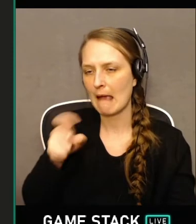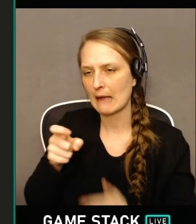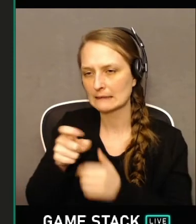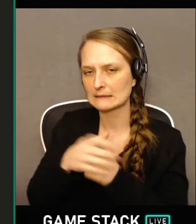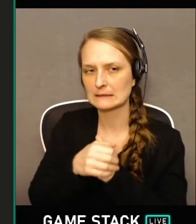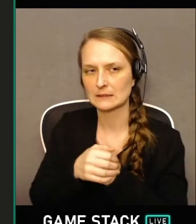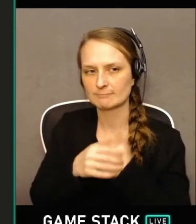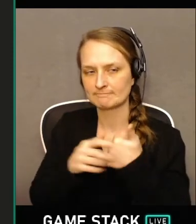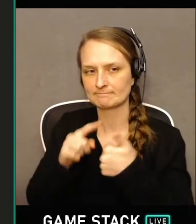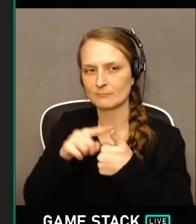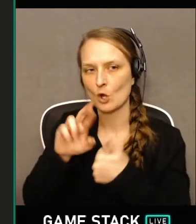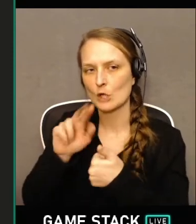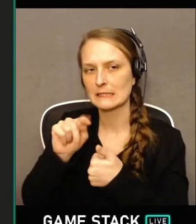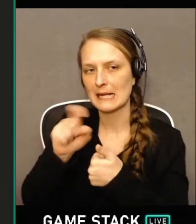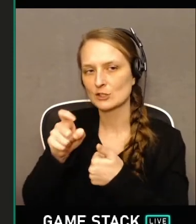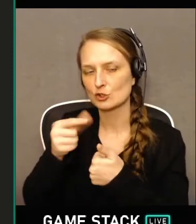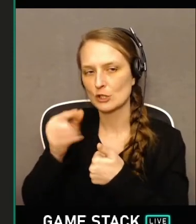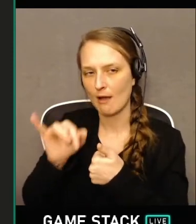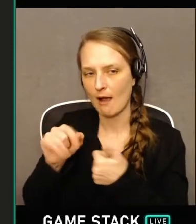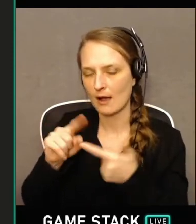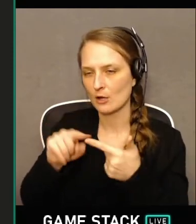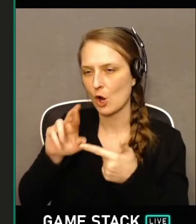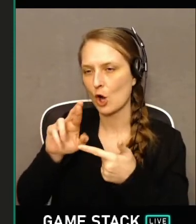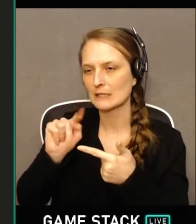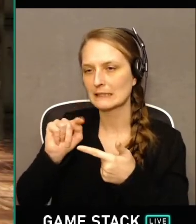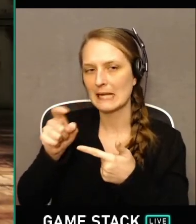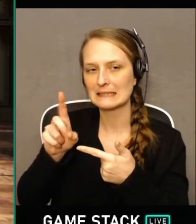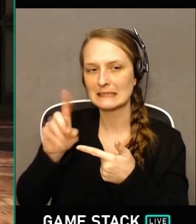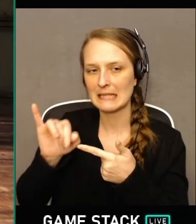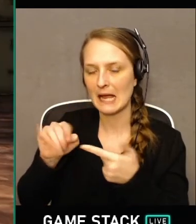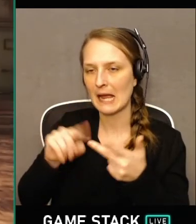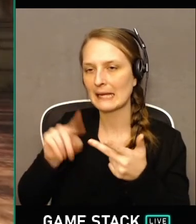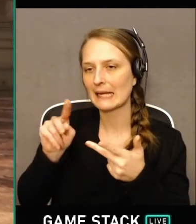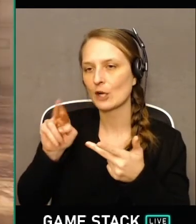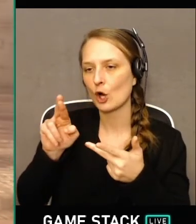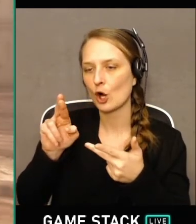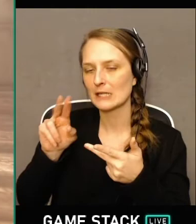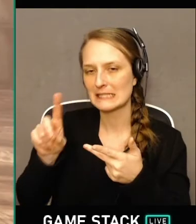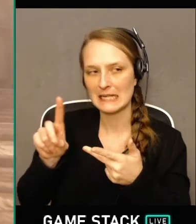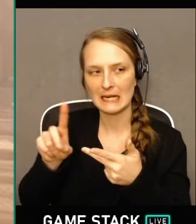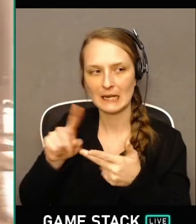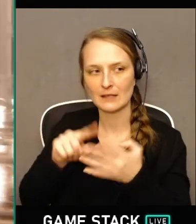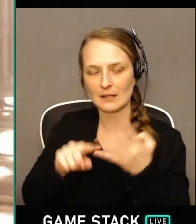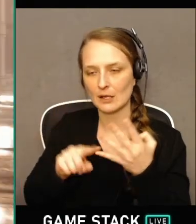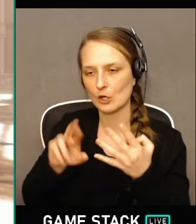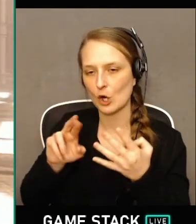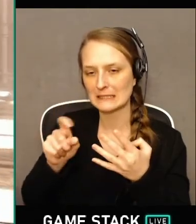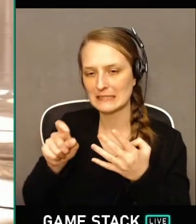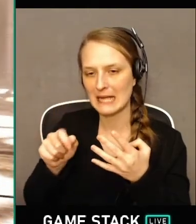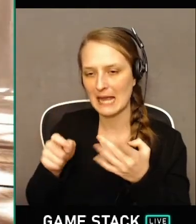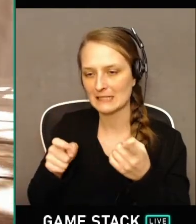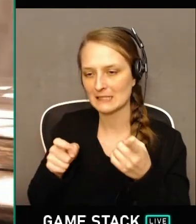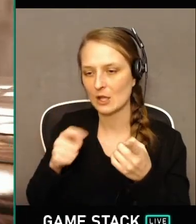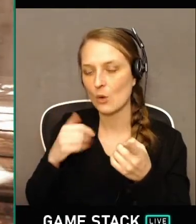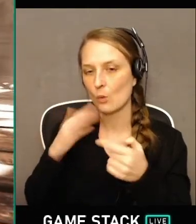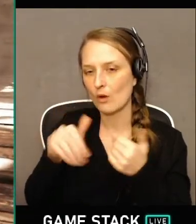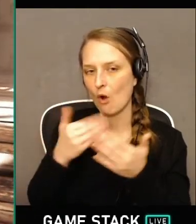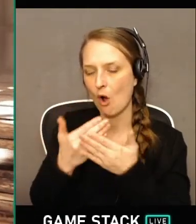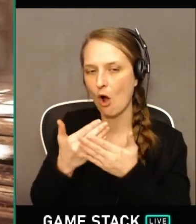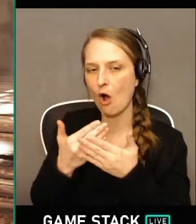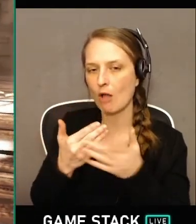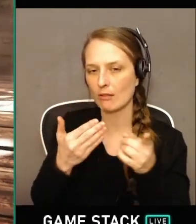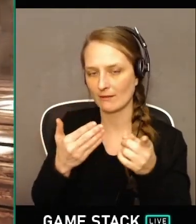RTX DI, NRD, and DLSS. RTX GI, short for RTX Global Illumination, provides a